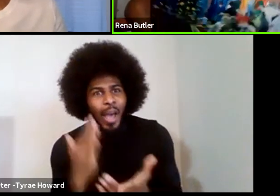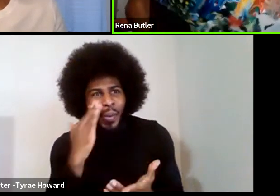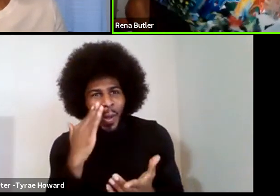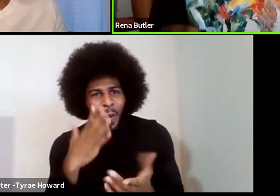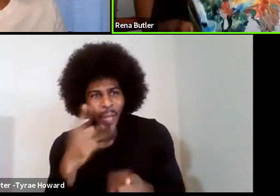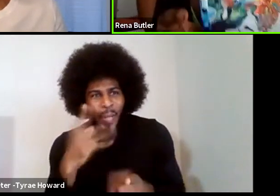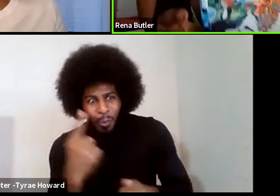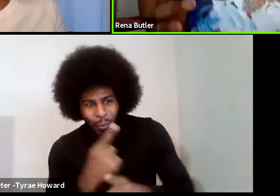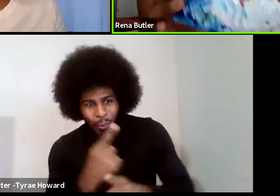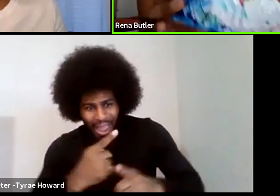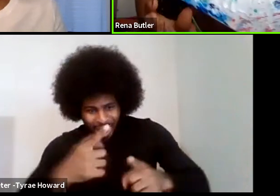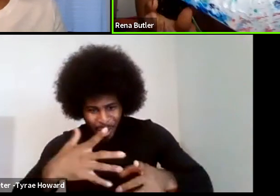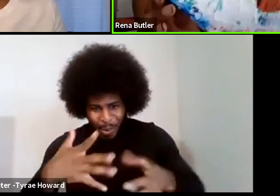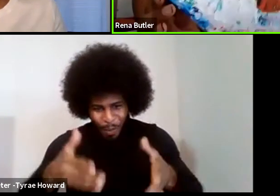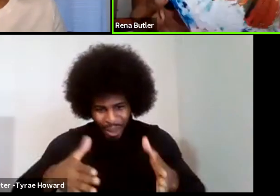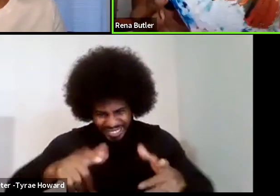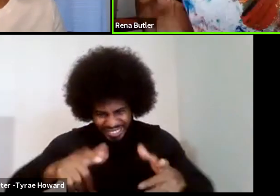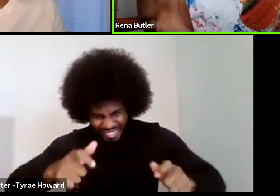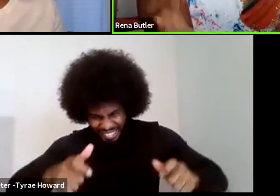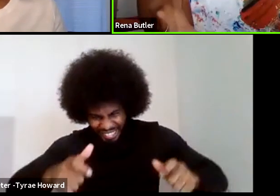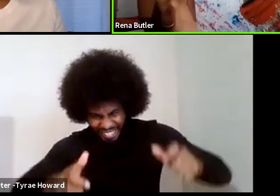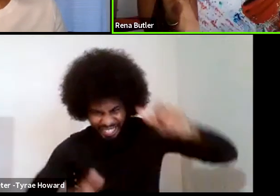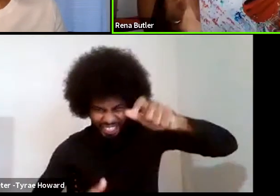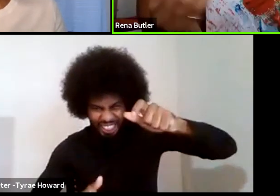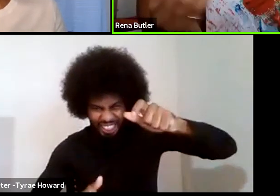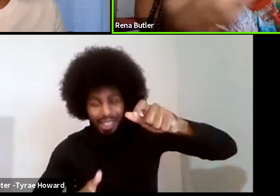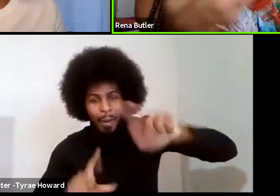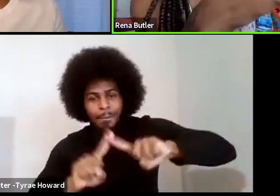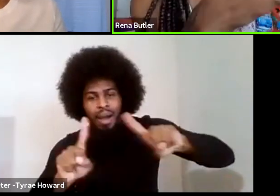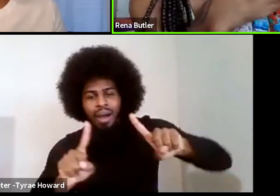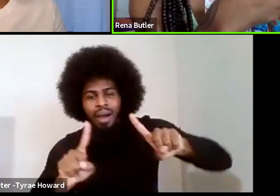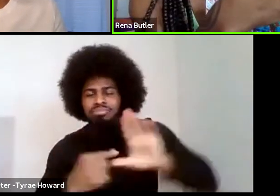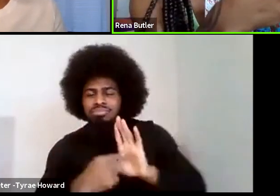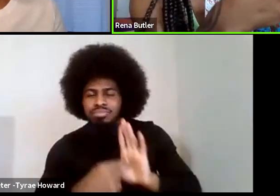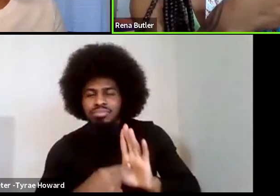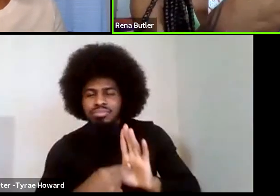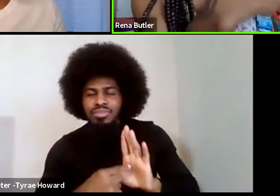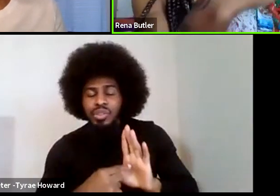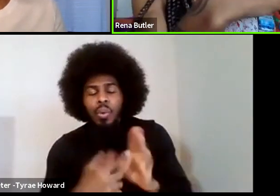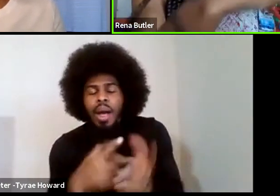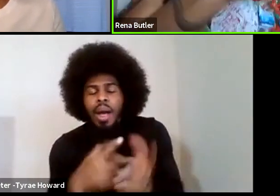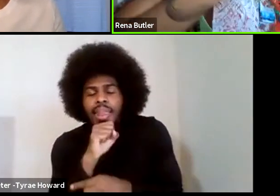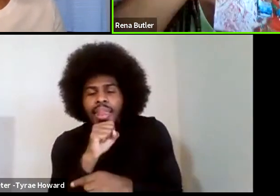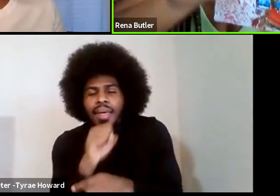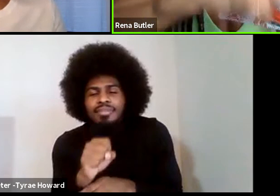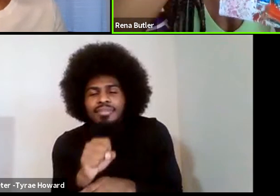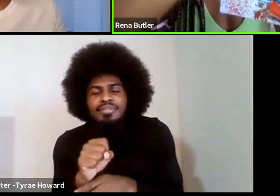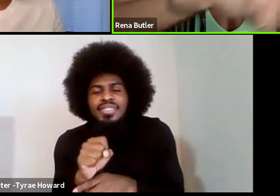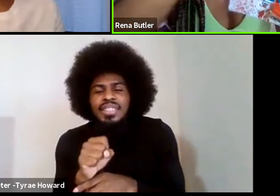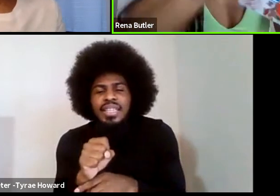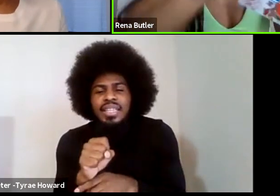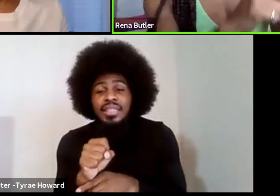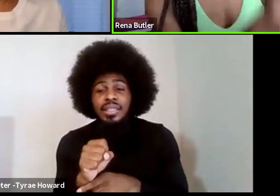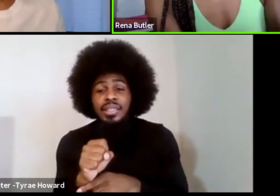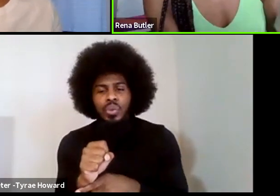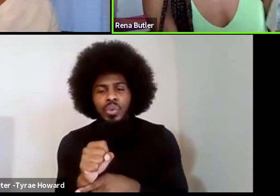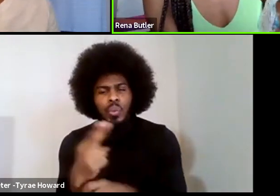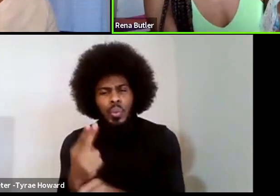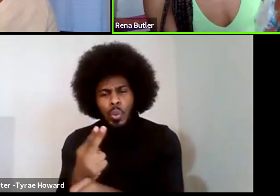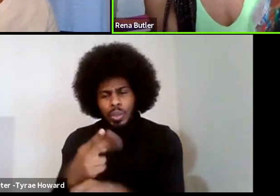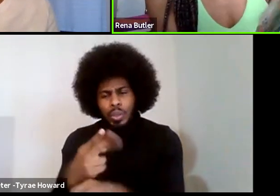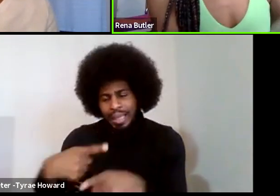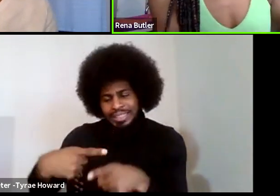you all the things. But what I love about it is you take the little knife, like the